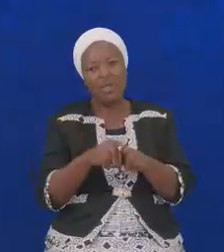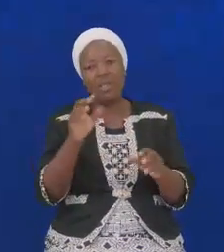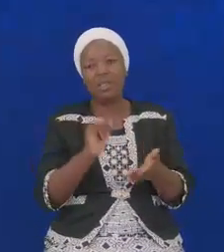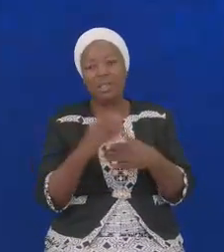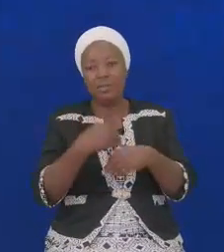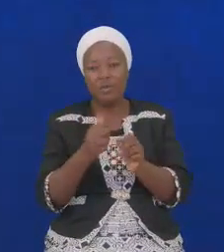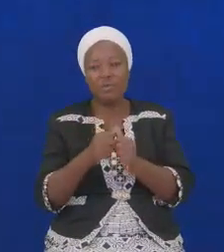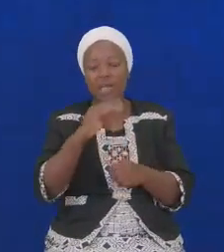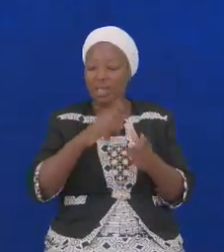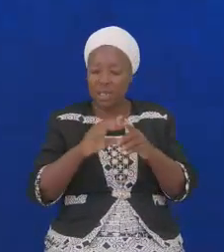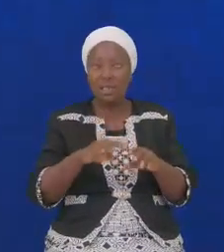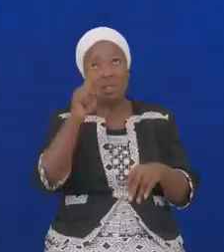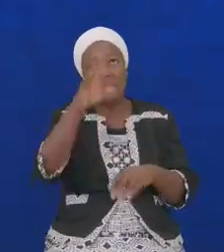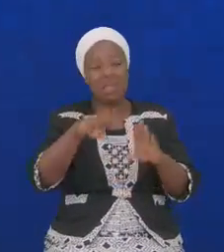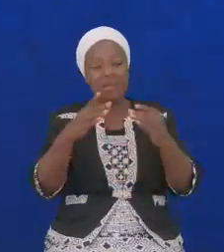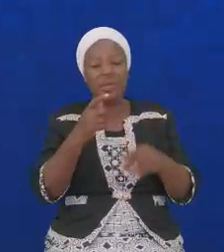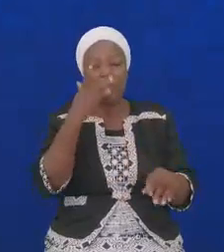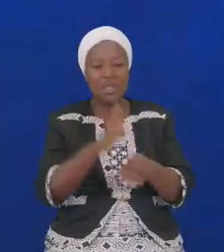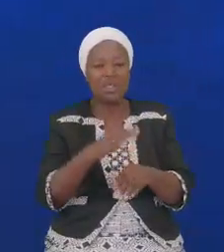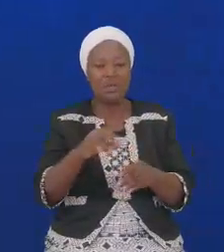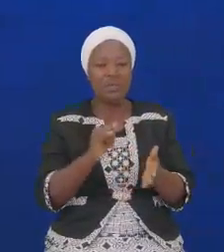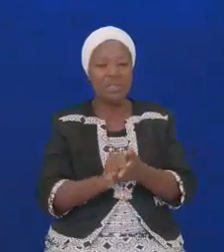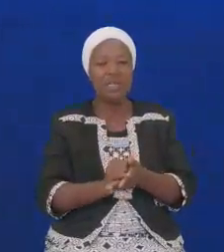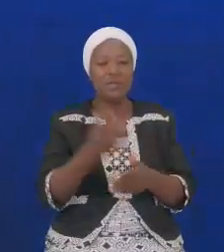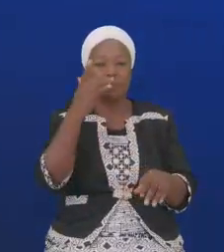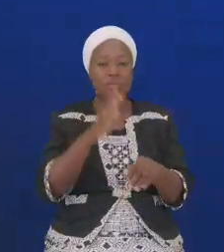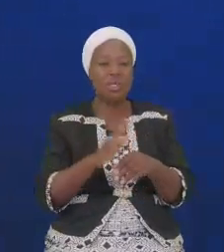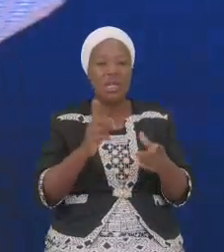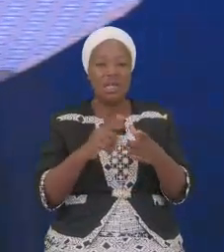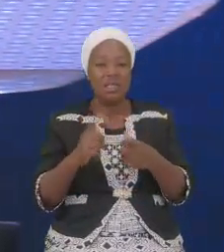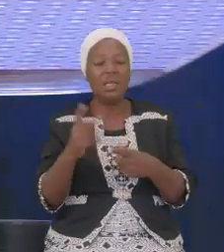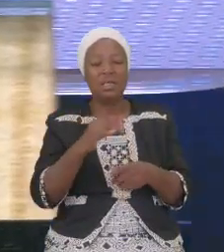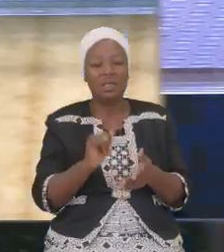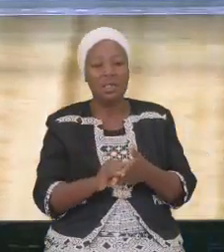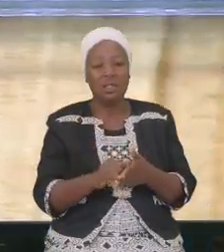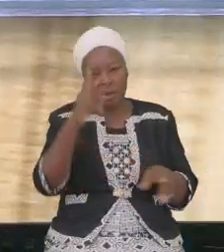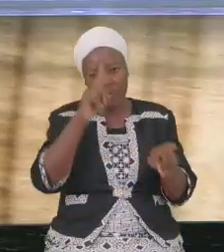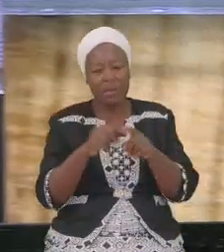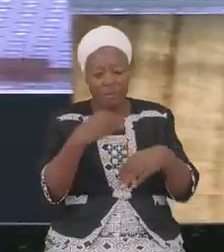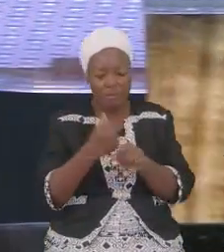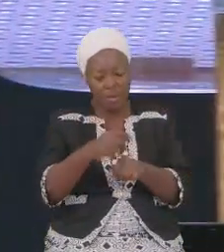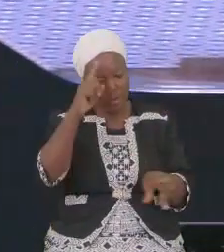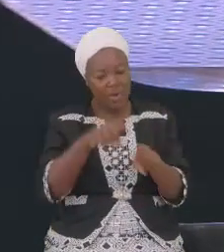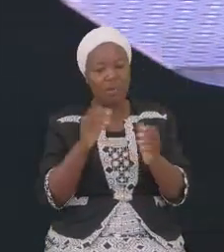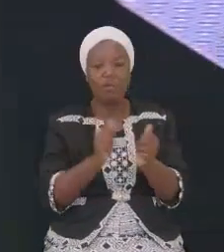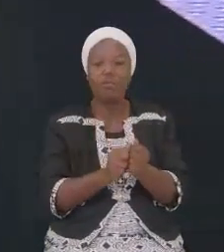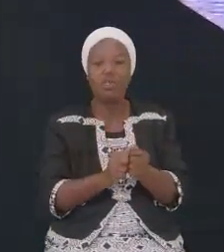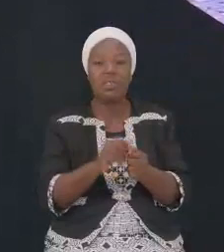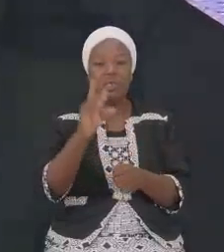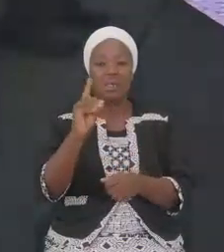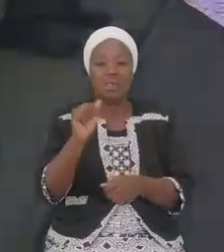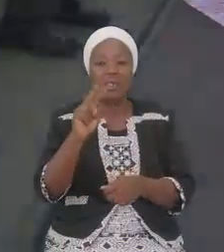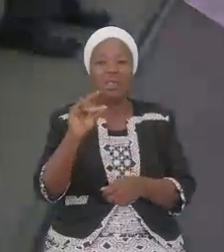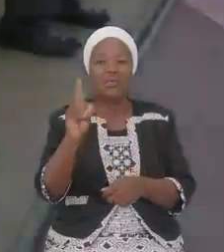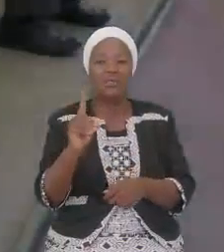gave the blessings of the covenant. He made covenant with David. And he fulfilled